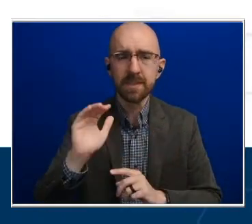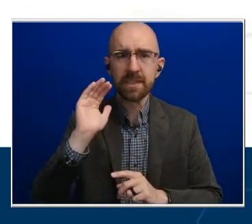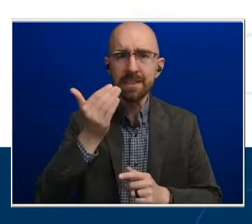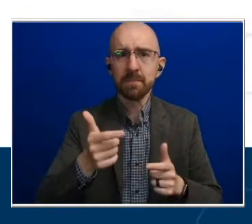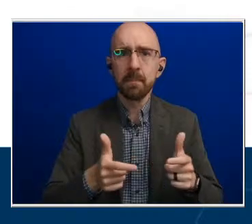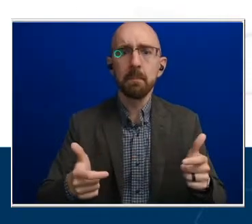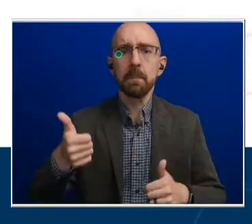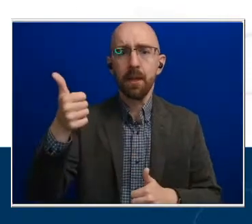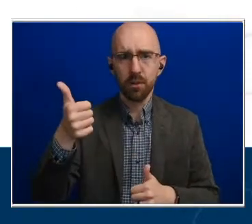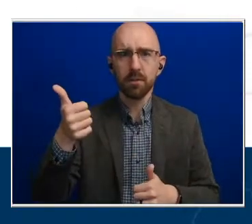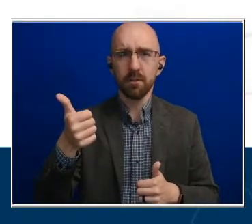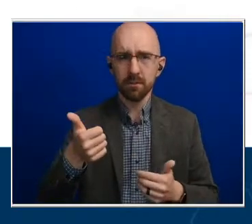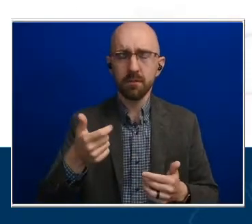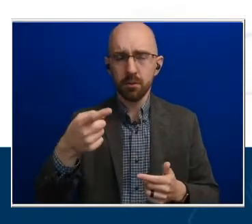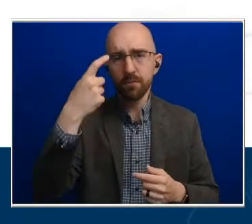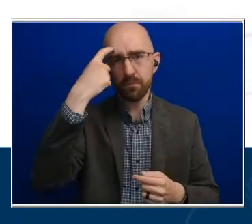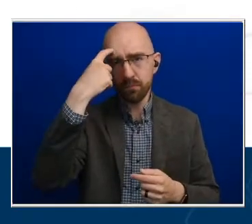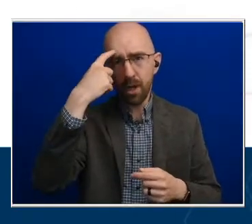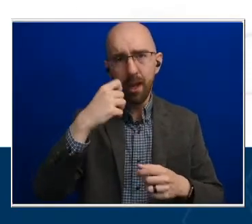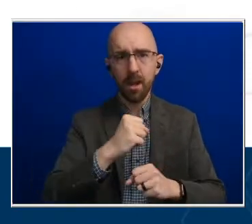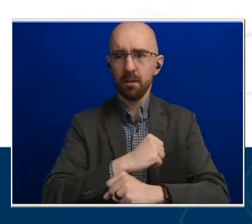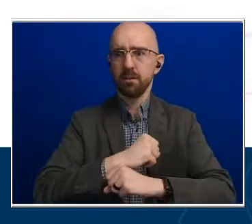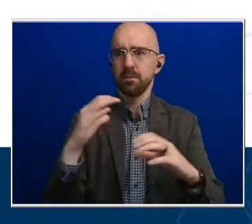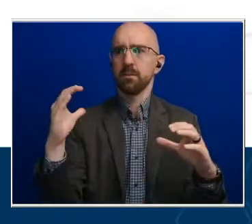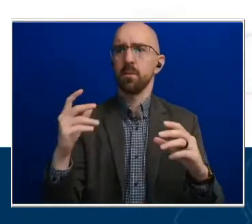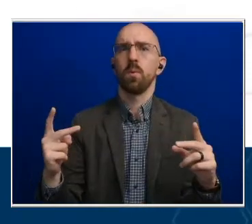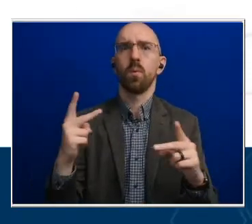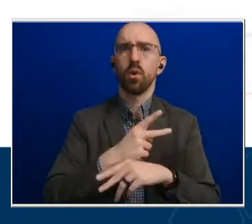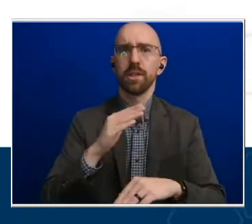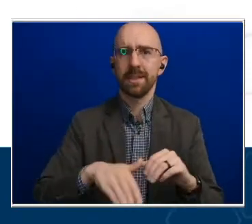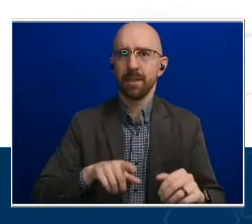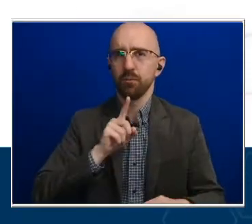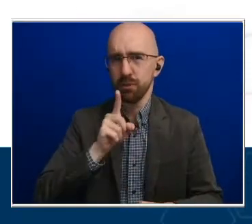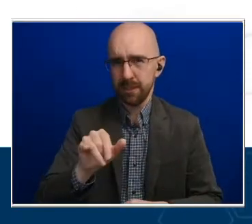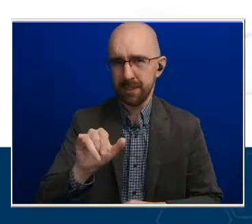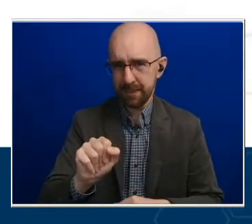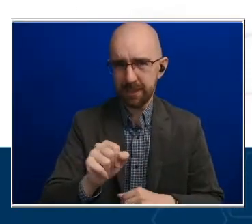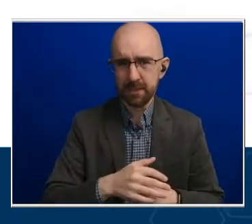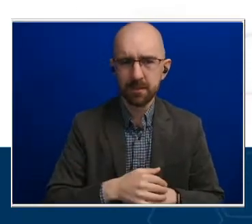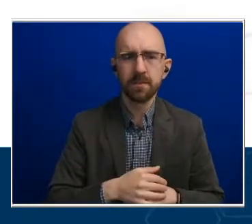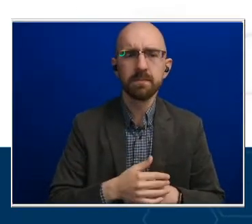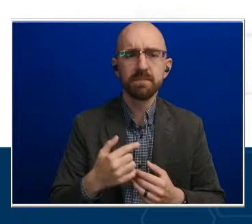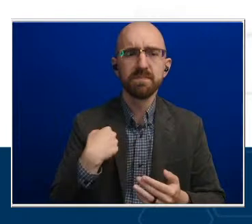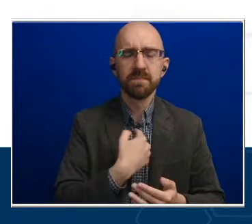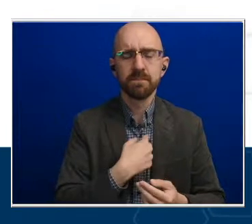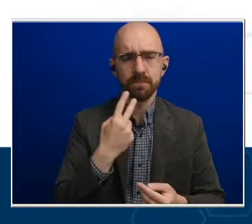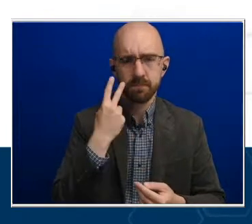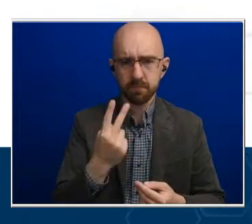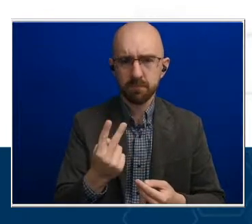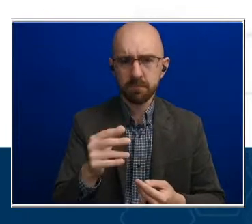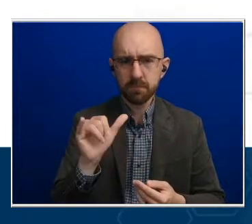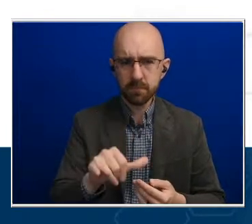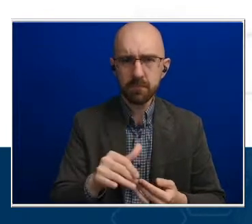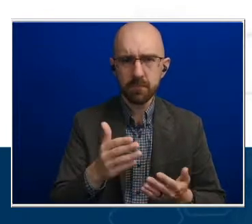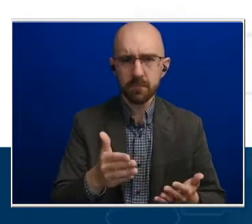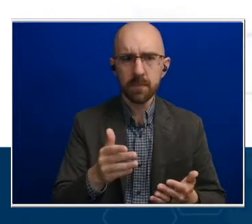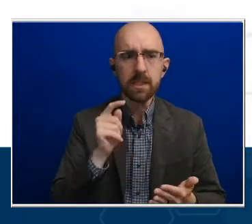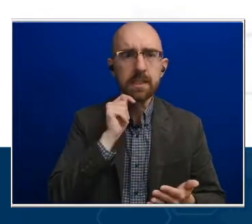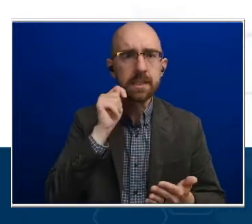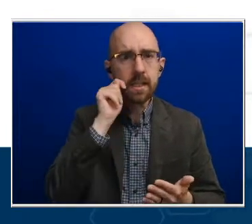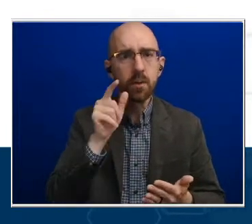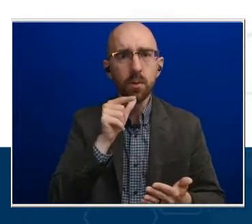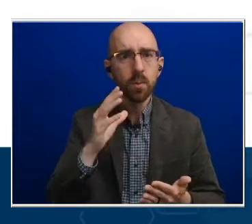Your brain is making it bigger than it is. And so we saw that the teenagers who went through this